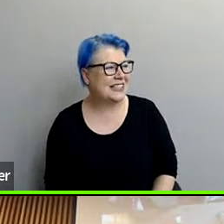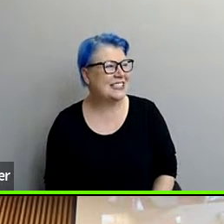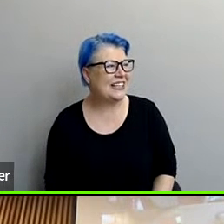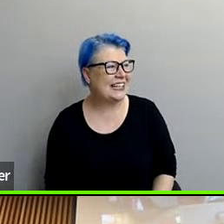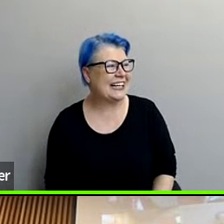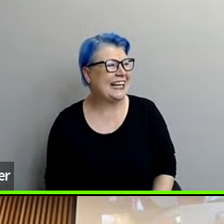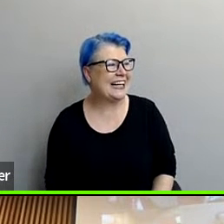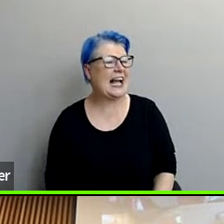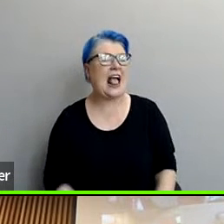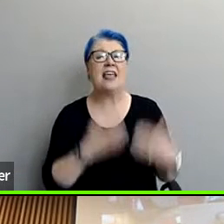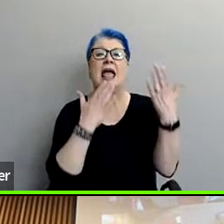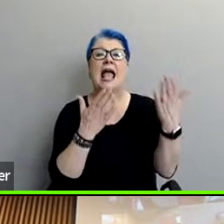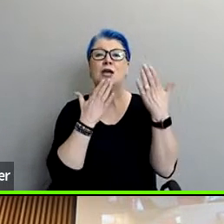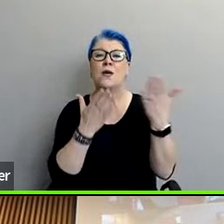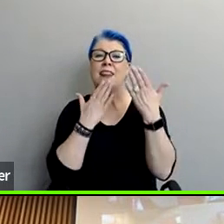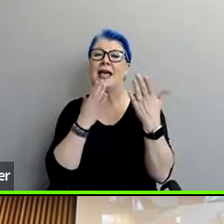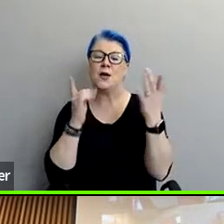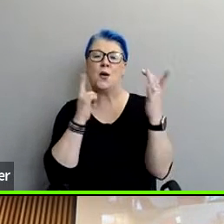That's all. Look at Shannon.